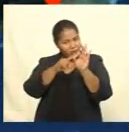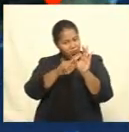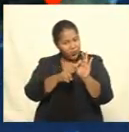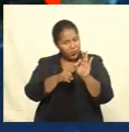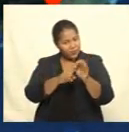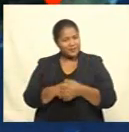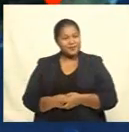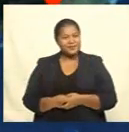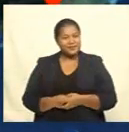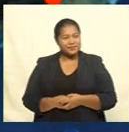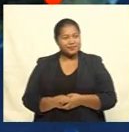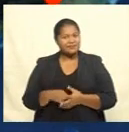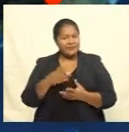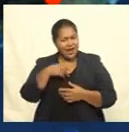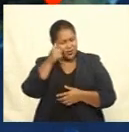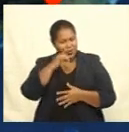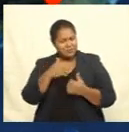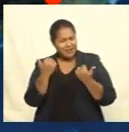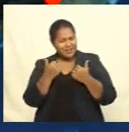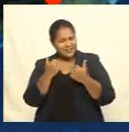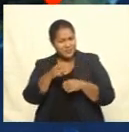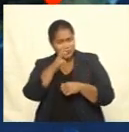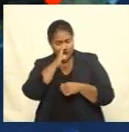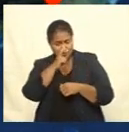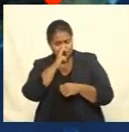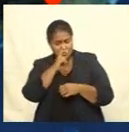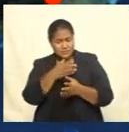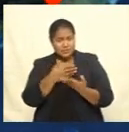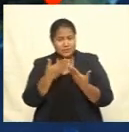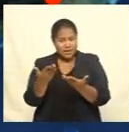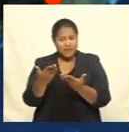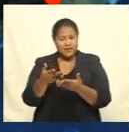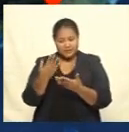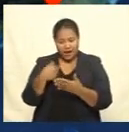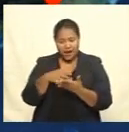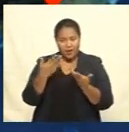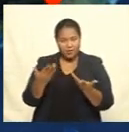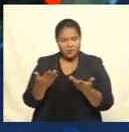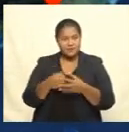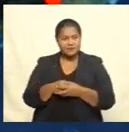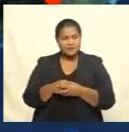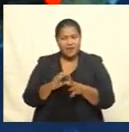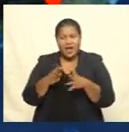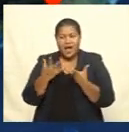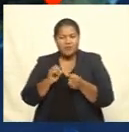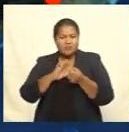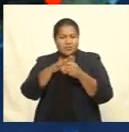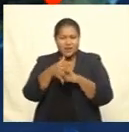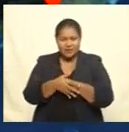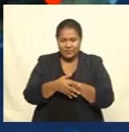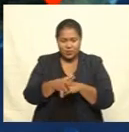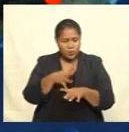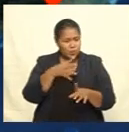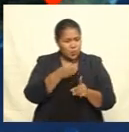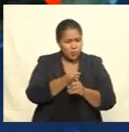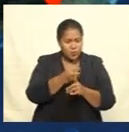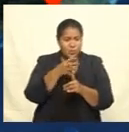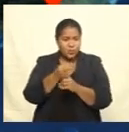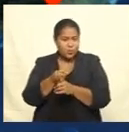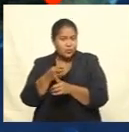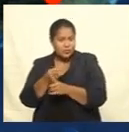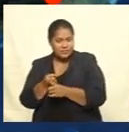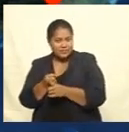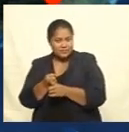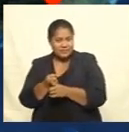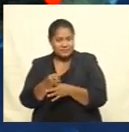think there will be a lot of restrictions given the atmosphere now and how COVID is actually, make its